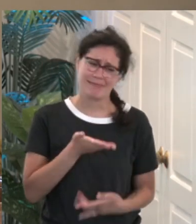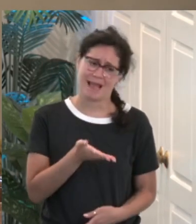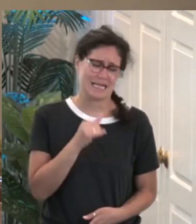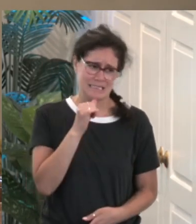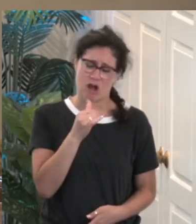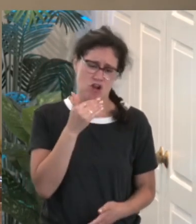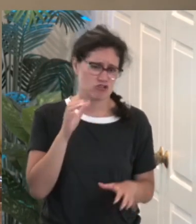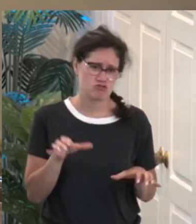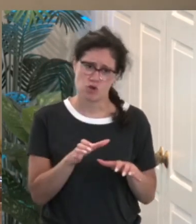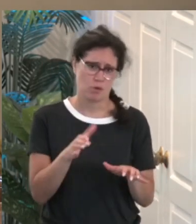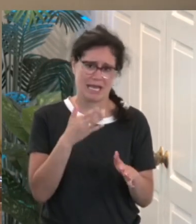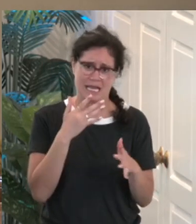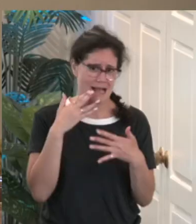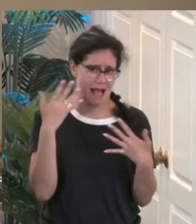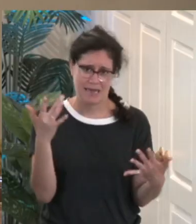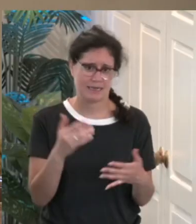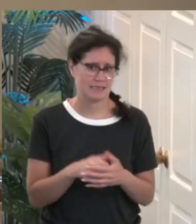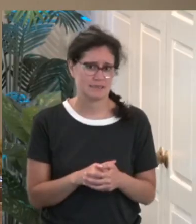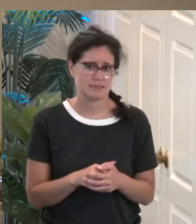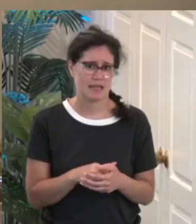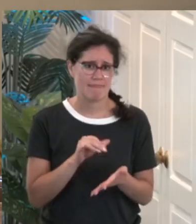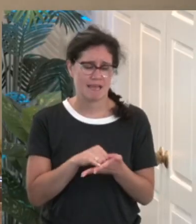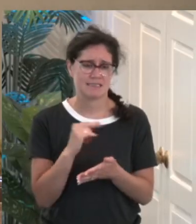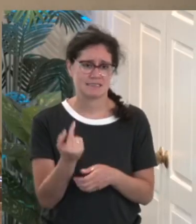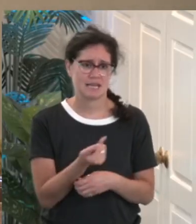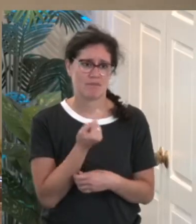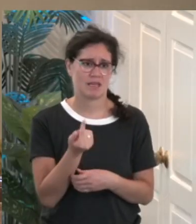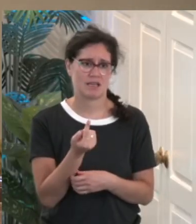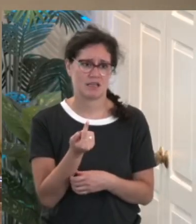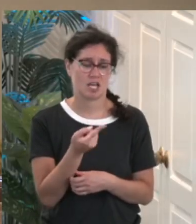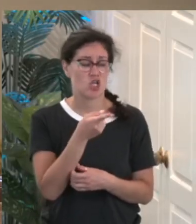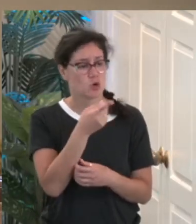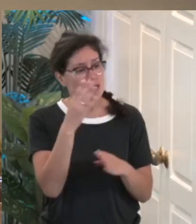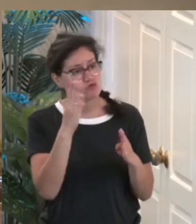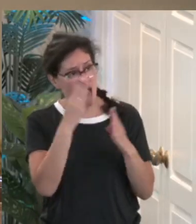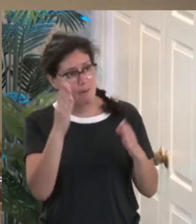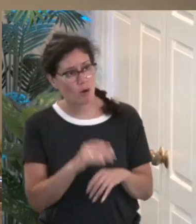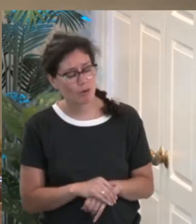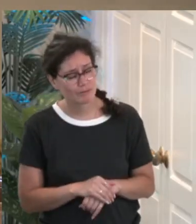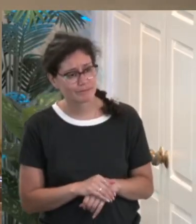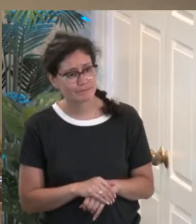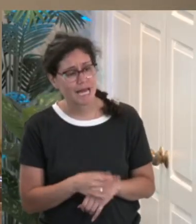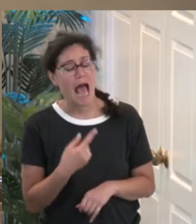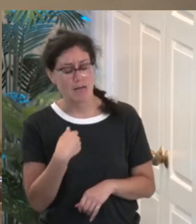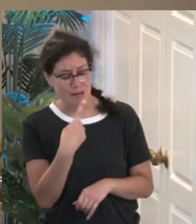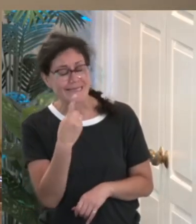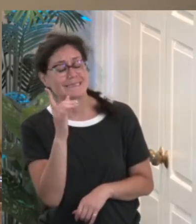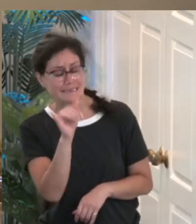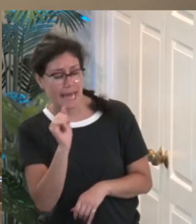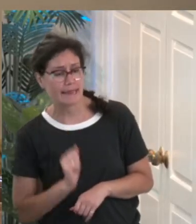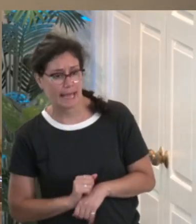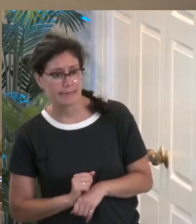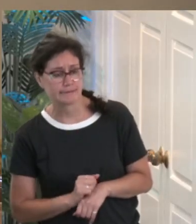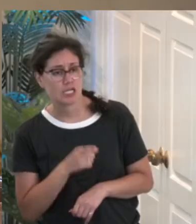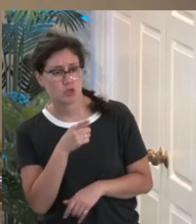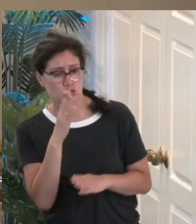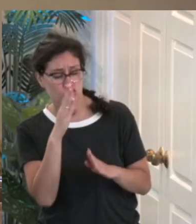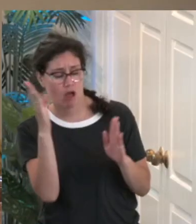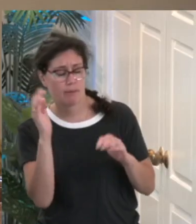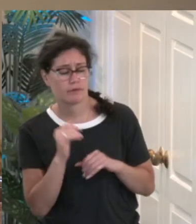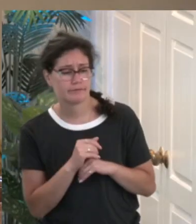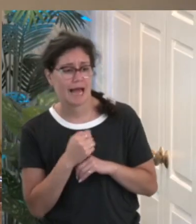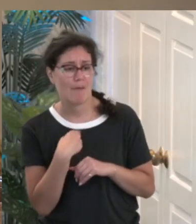not doing kindness. That's something that, you're in trouble. That's what I would say. That's what I would